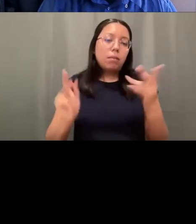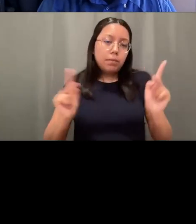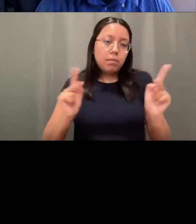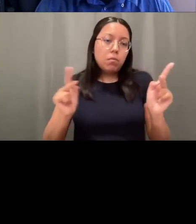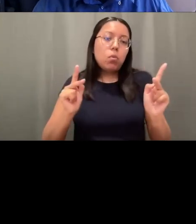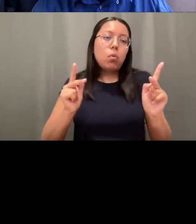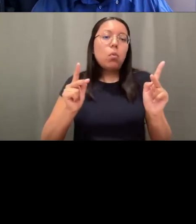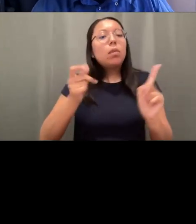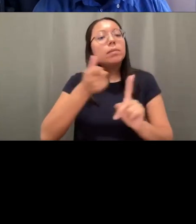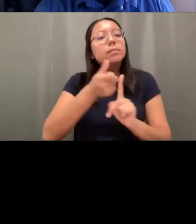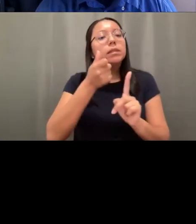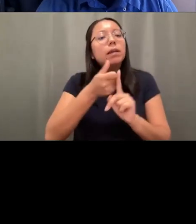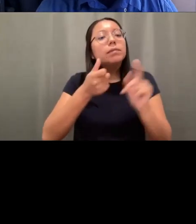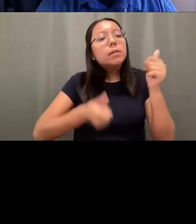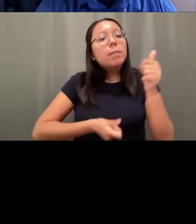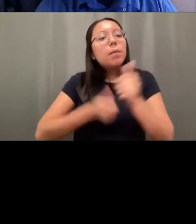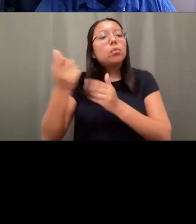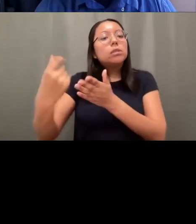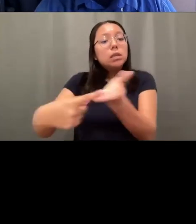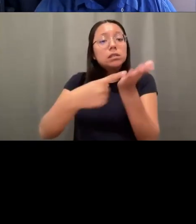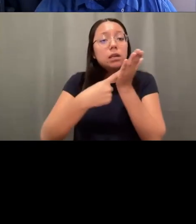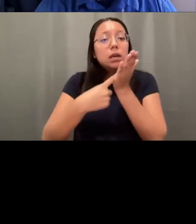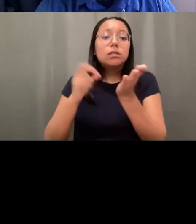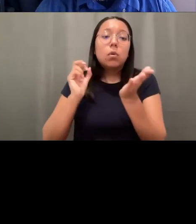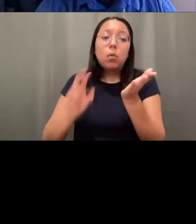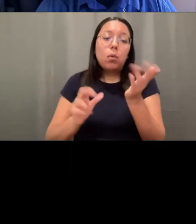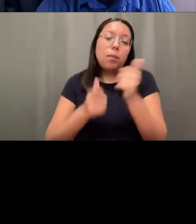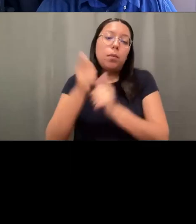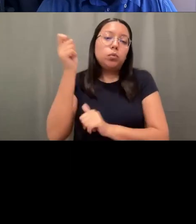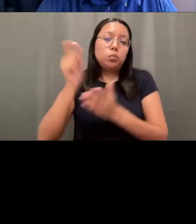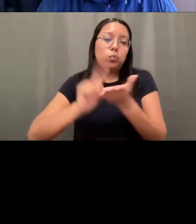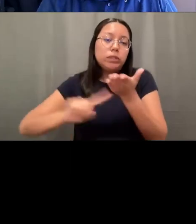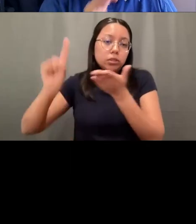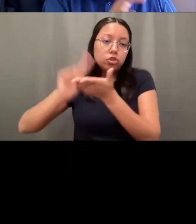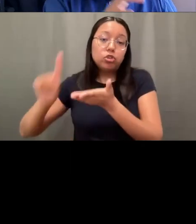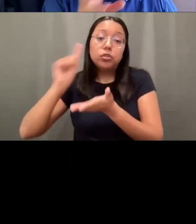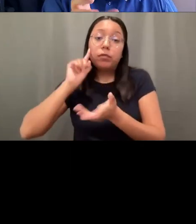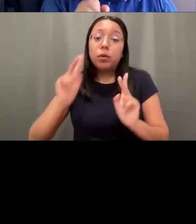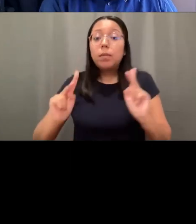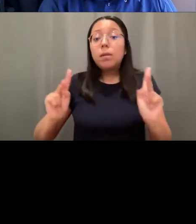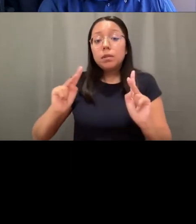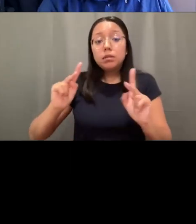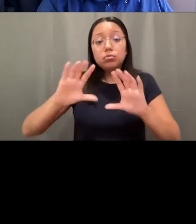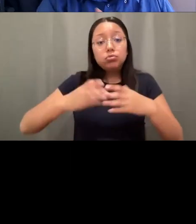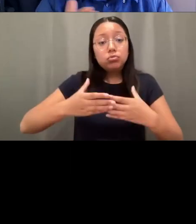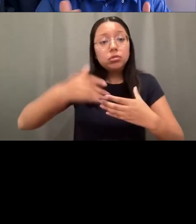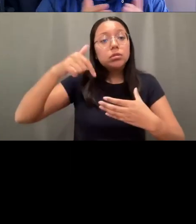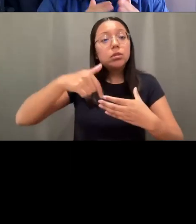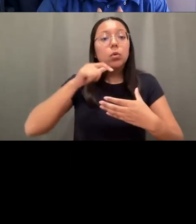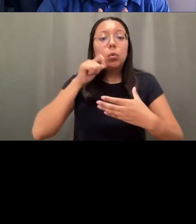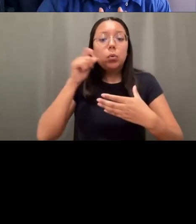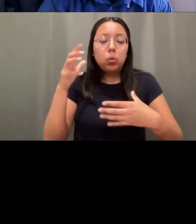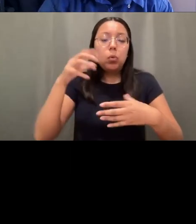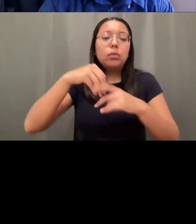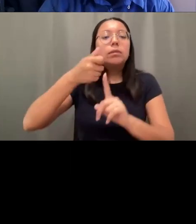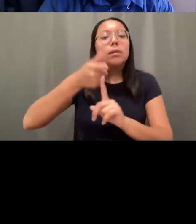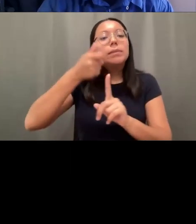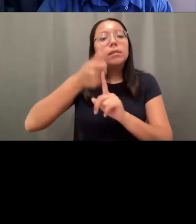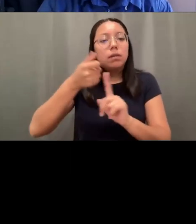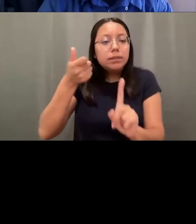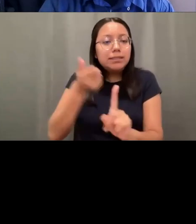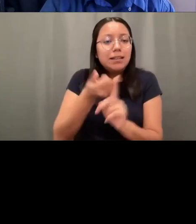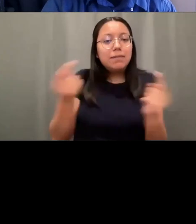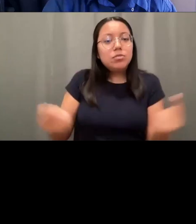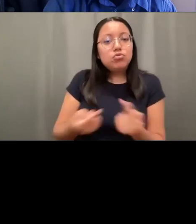most researched of populations that engage in self-injury. And of young people, we know that there's a really strong